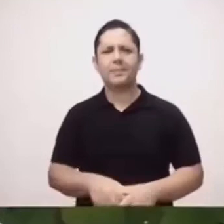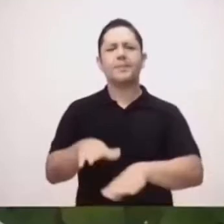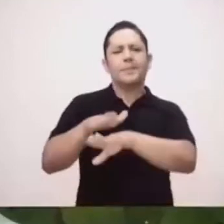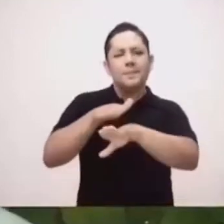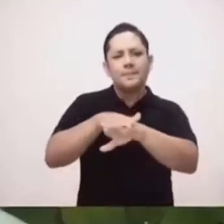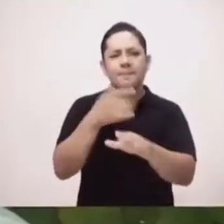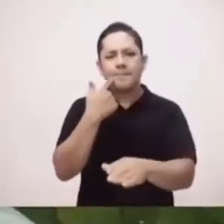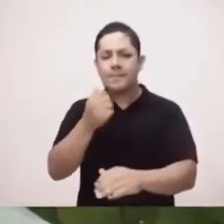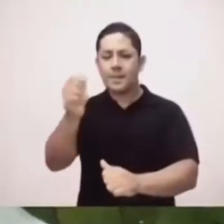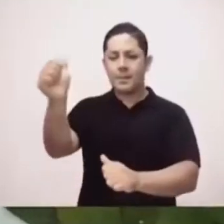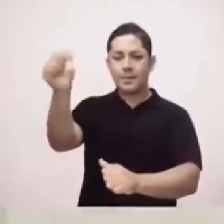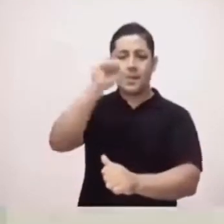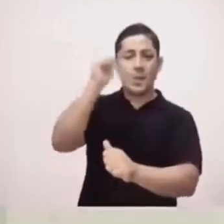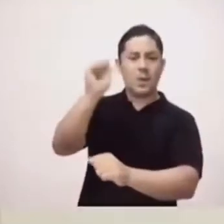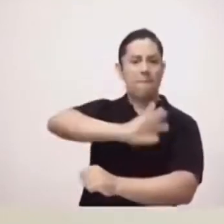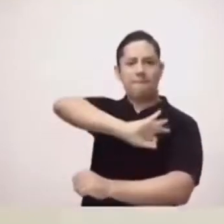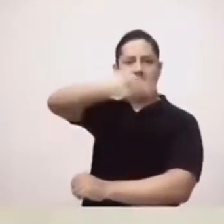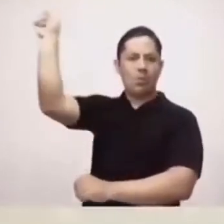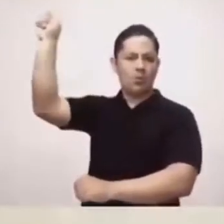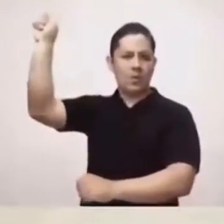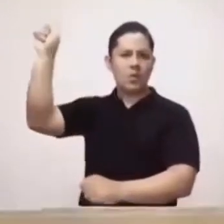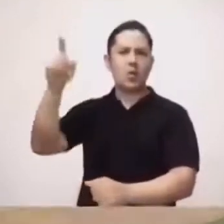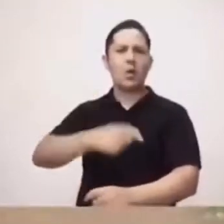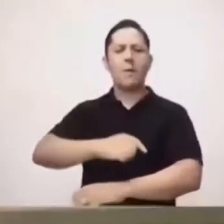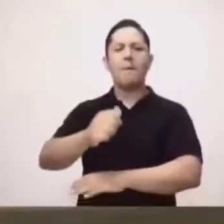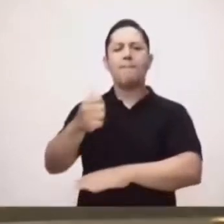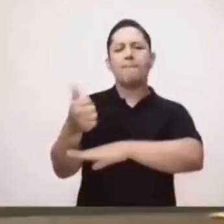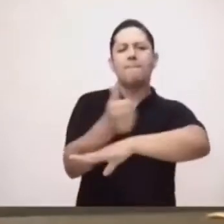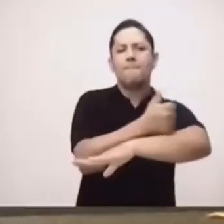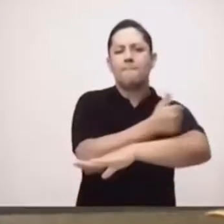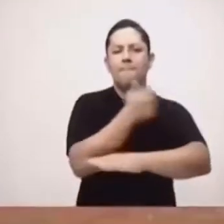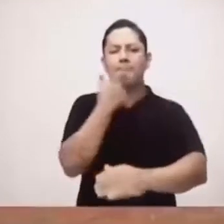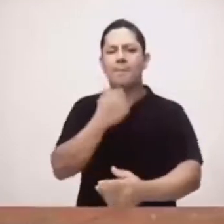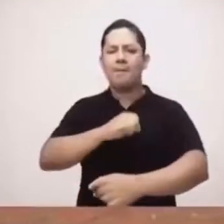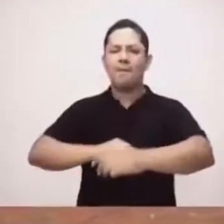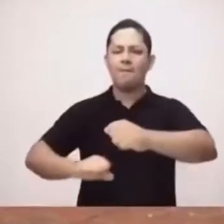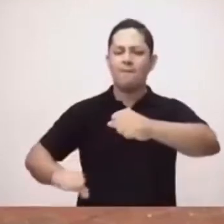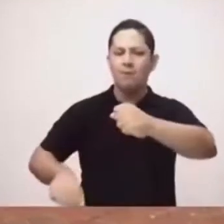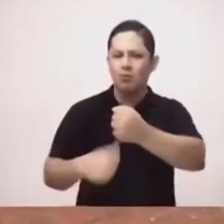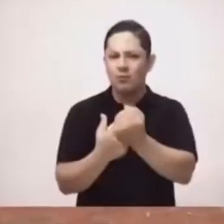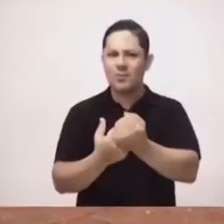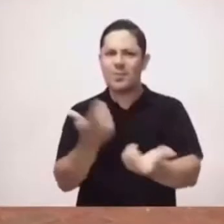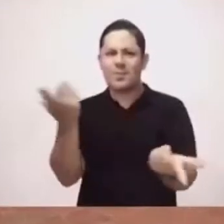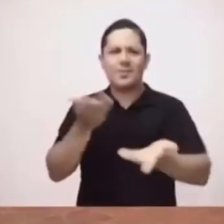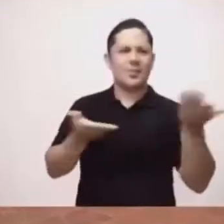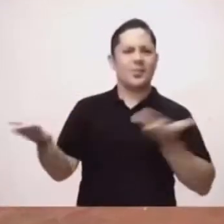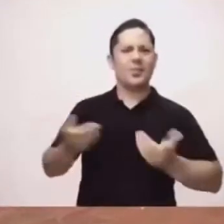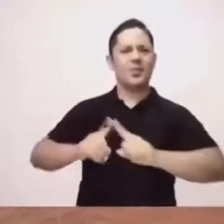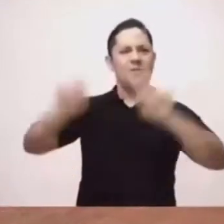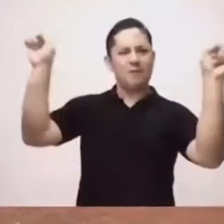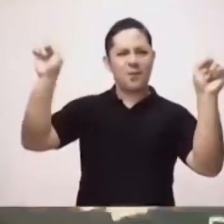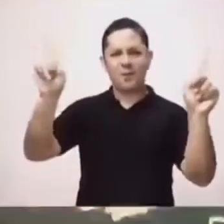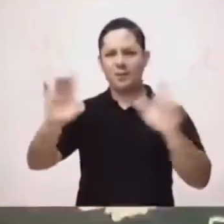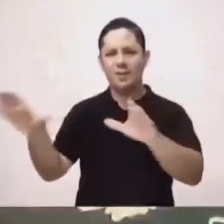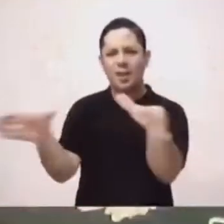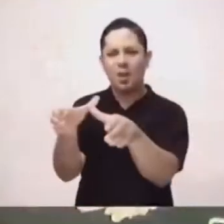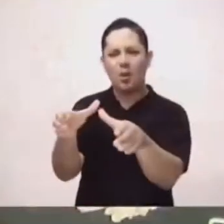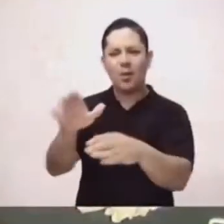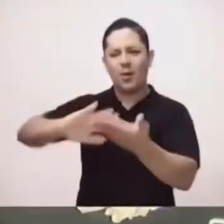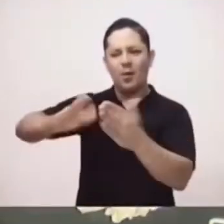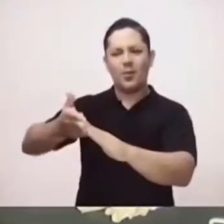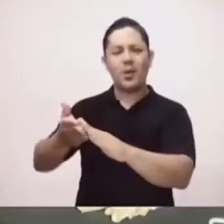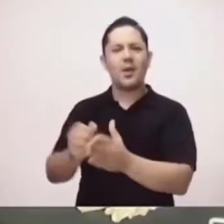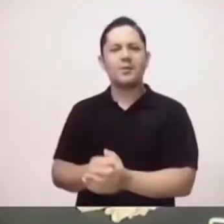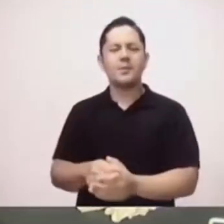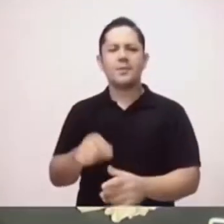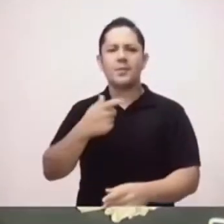of profitability anywhere. Given the measures of non-alcohol consumption, bars from now on will have to work on strengthening other types of service that generate